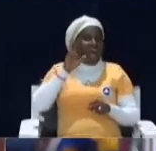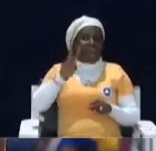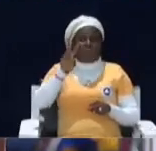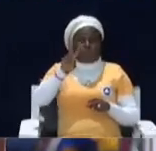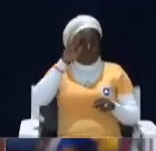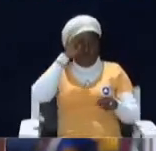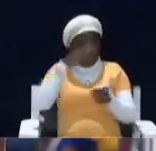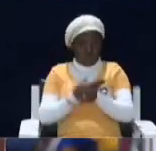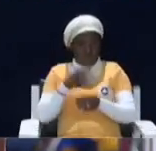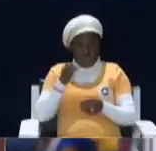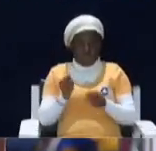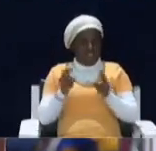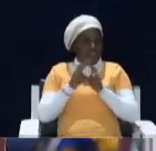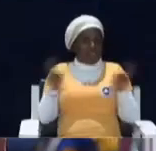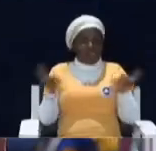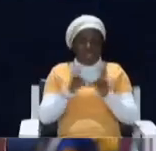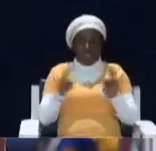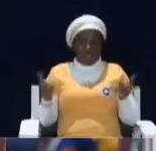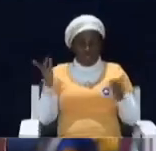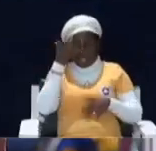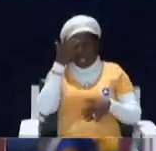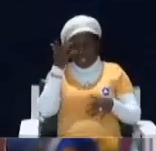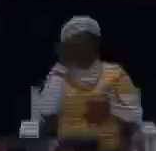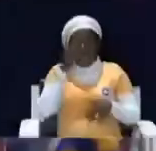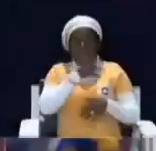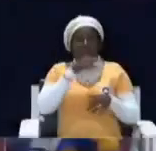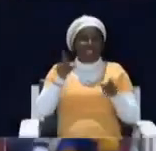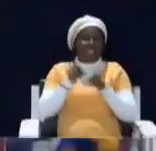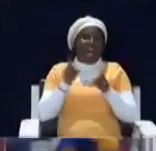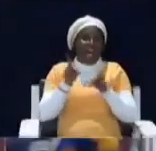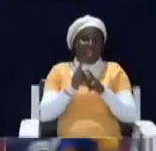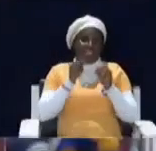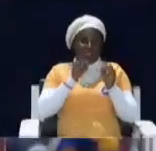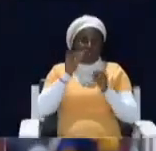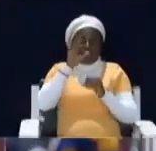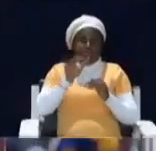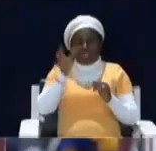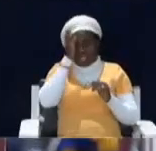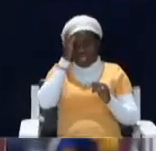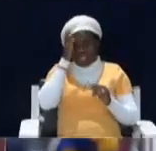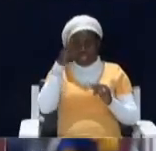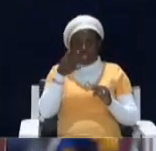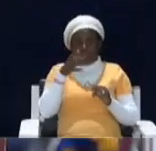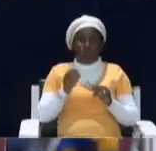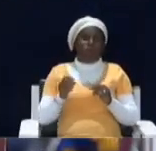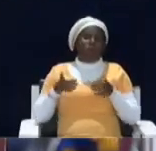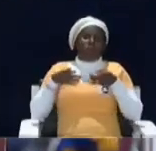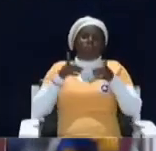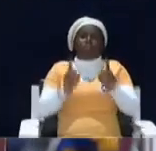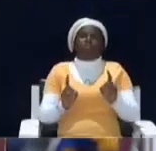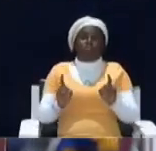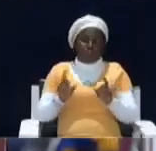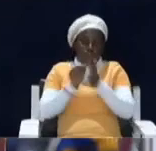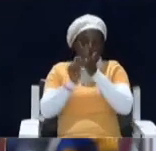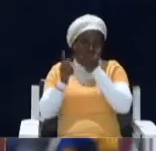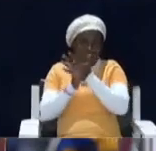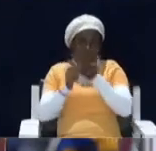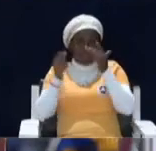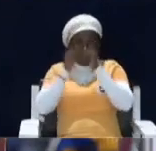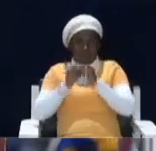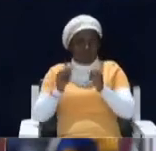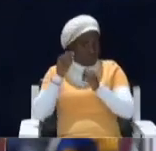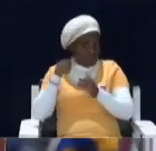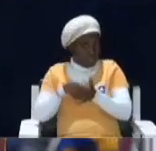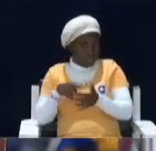sick, and as instructed by Daddy Gio during the August 2022 convention, that we should